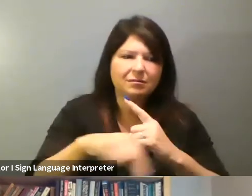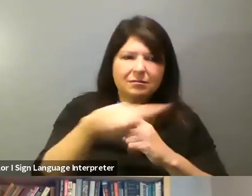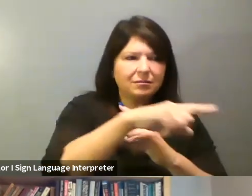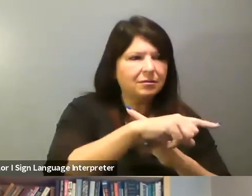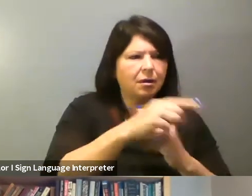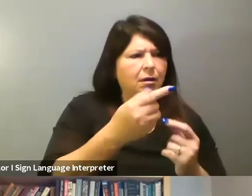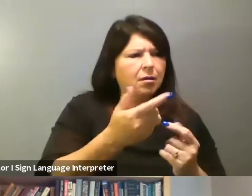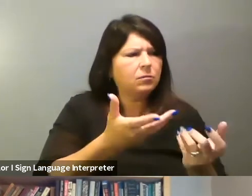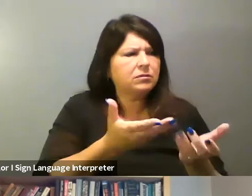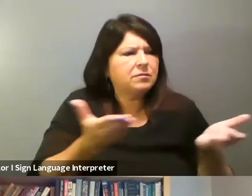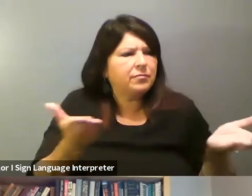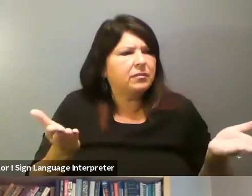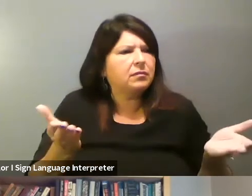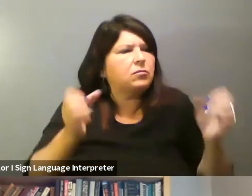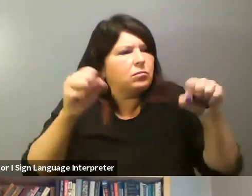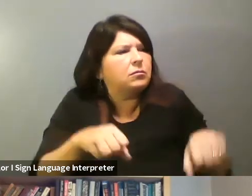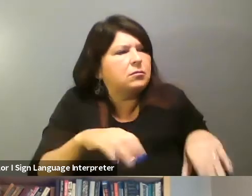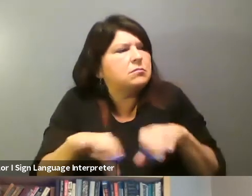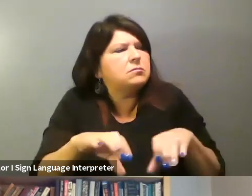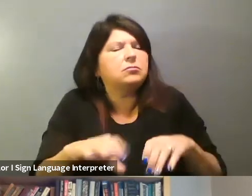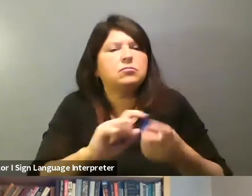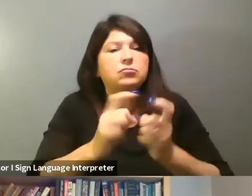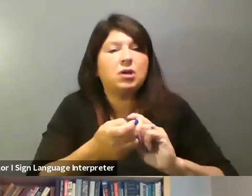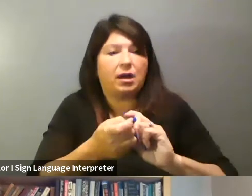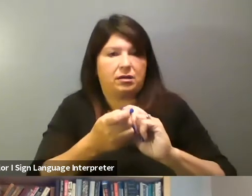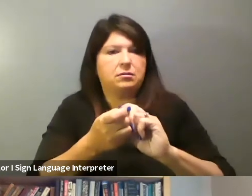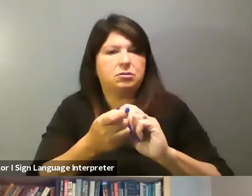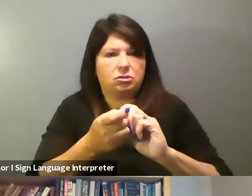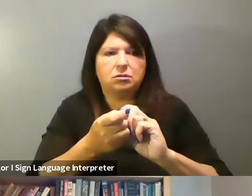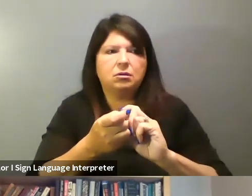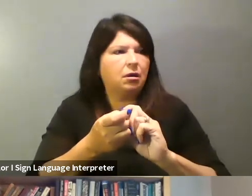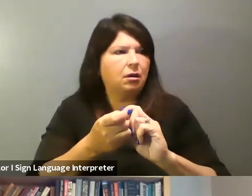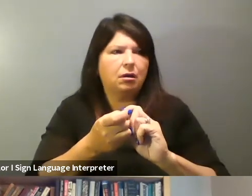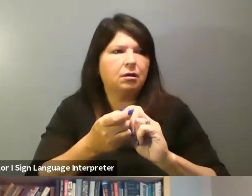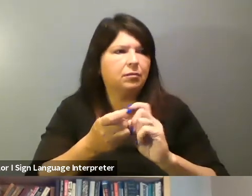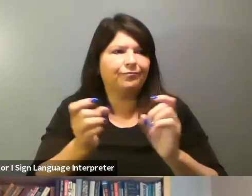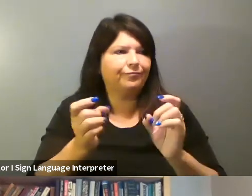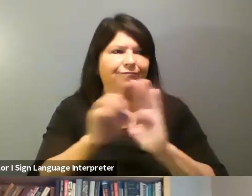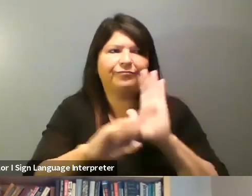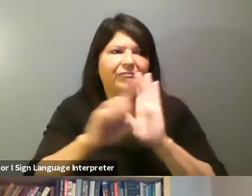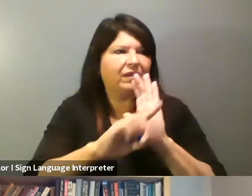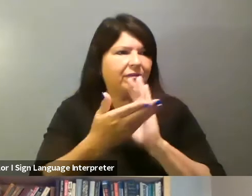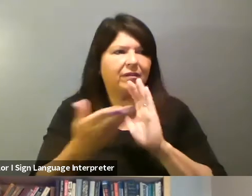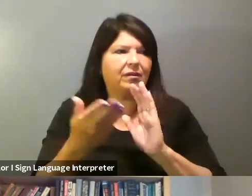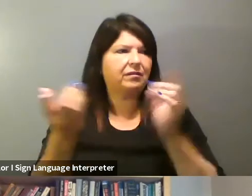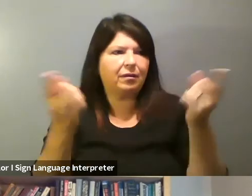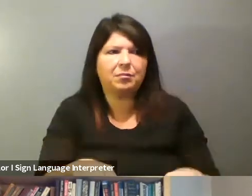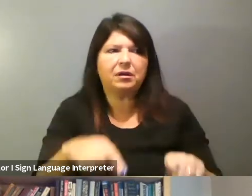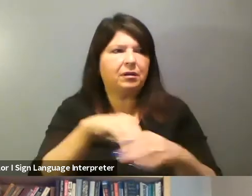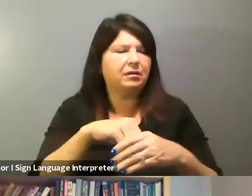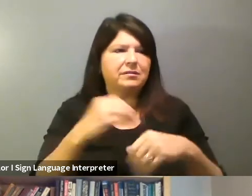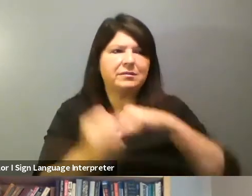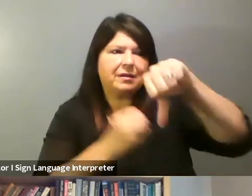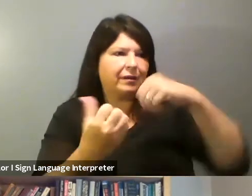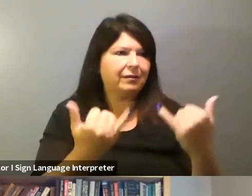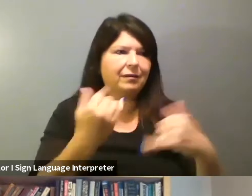do to change the conditions in the society today? There's still so many things that need to be done,